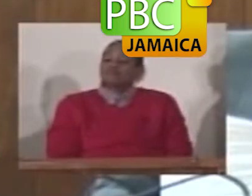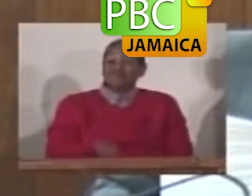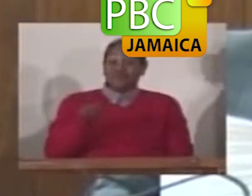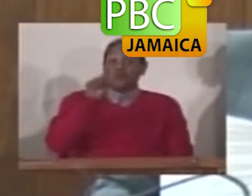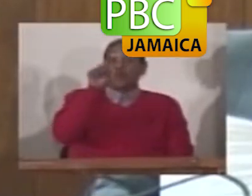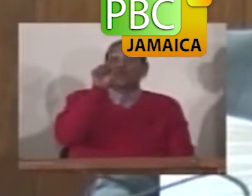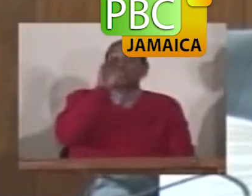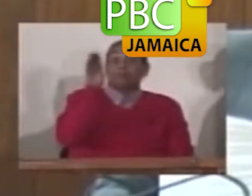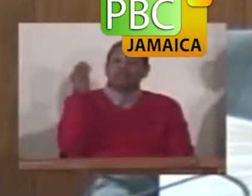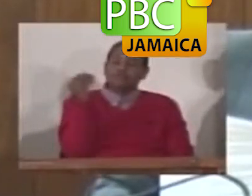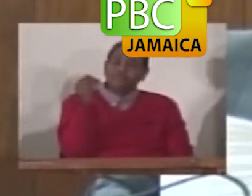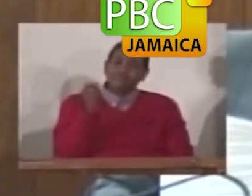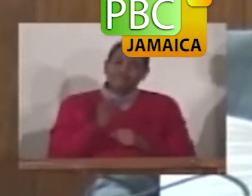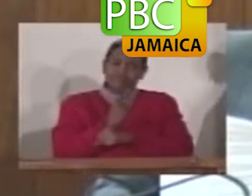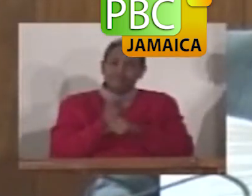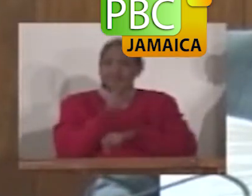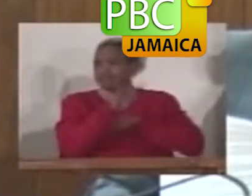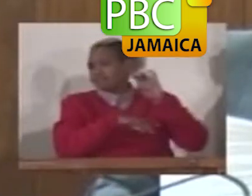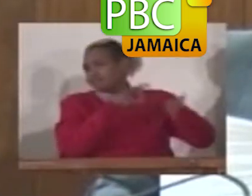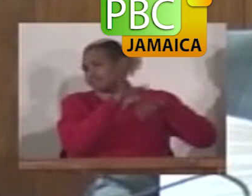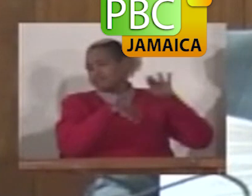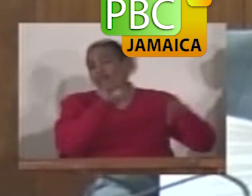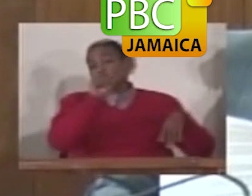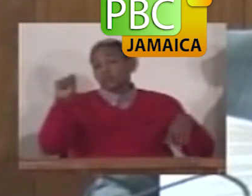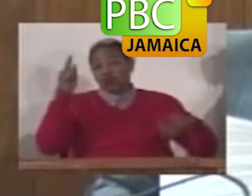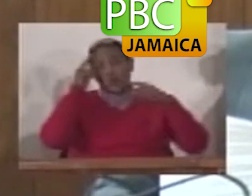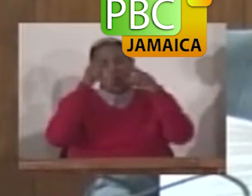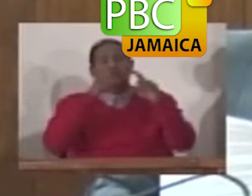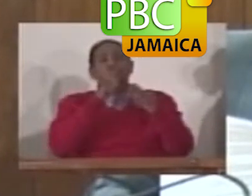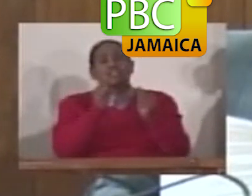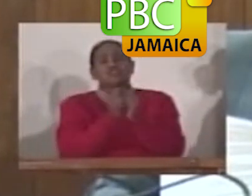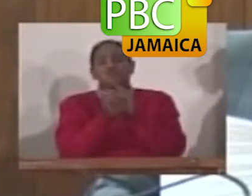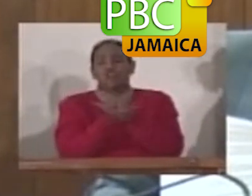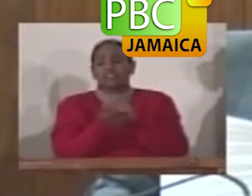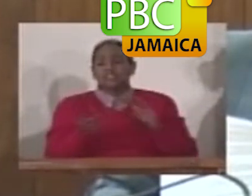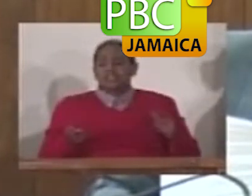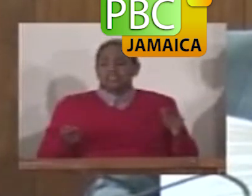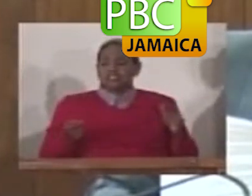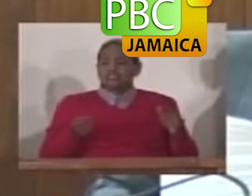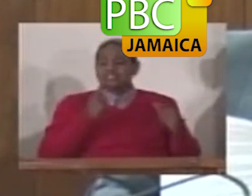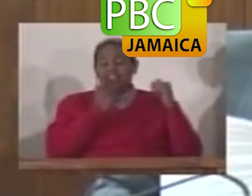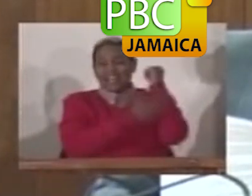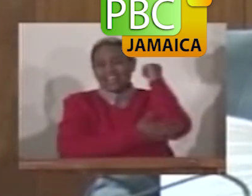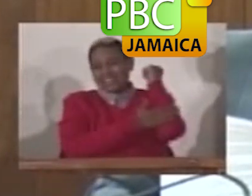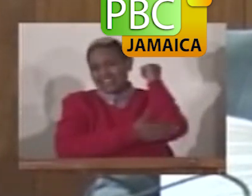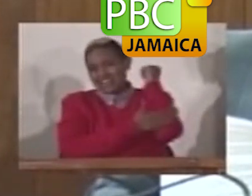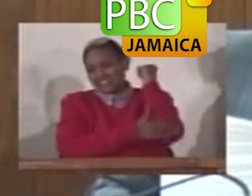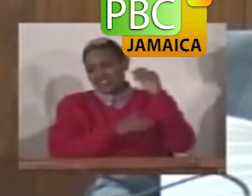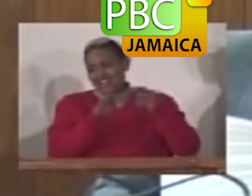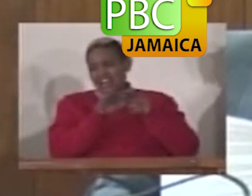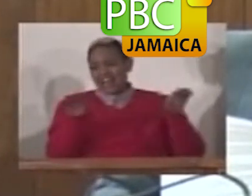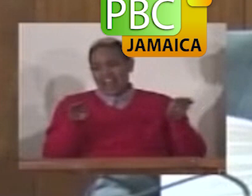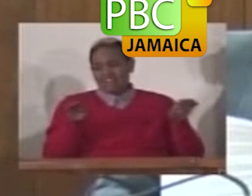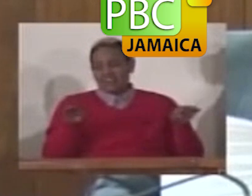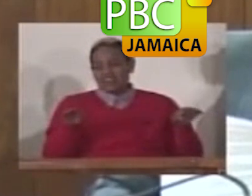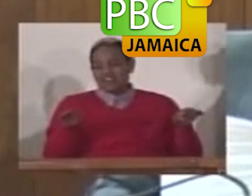billion per year by 2020 goal translates on a national scale